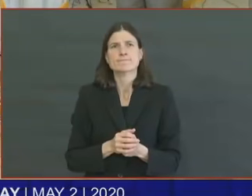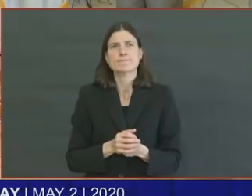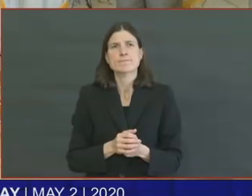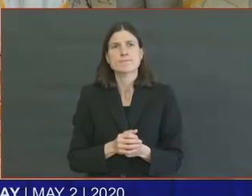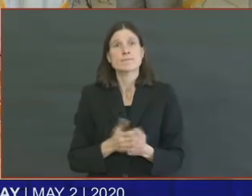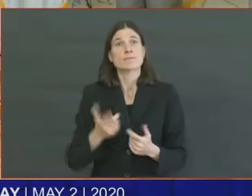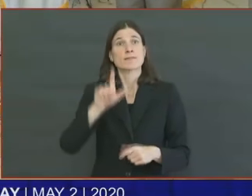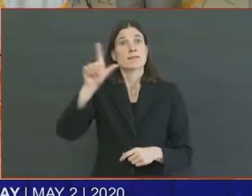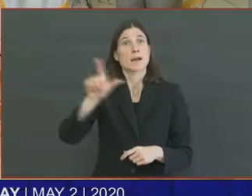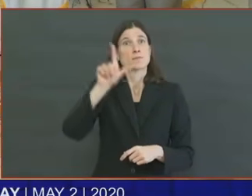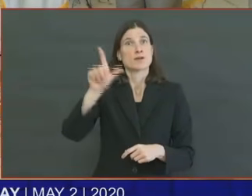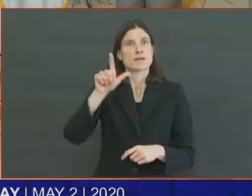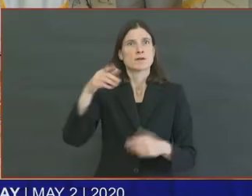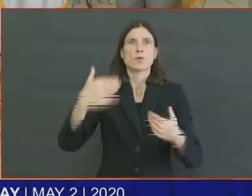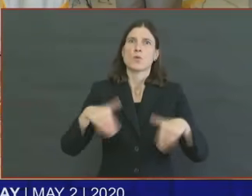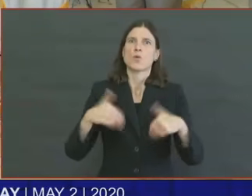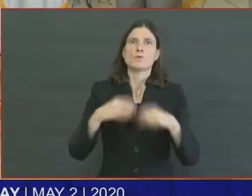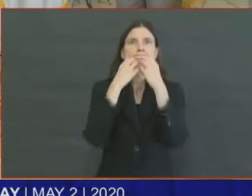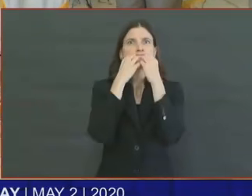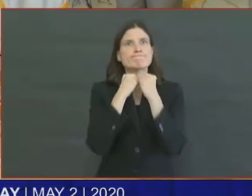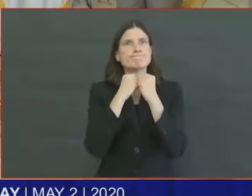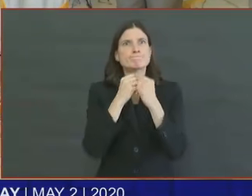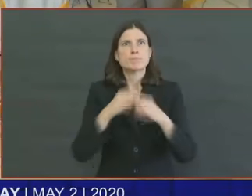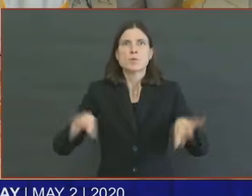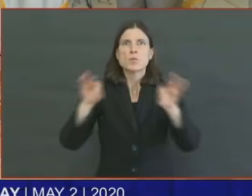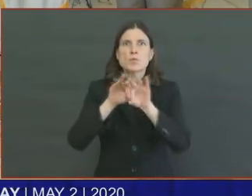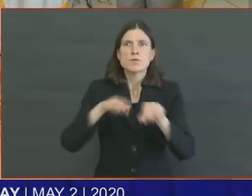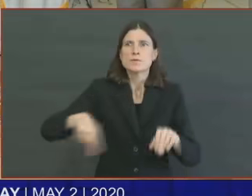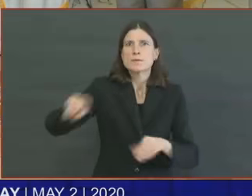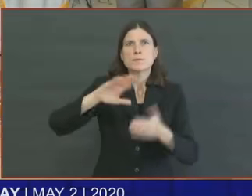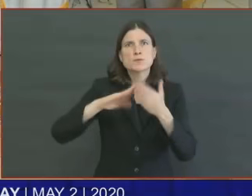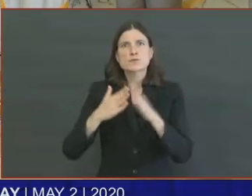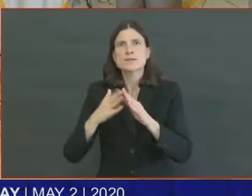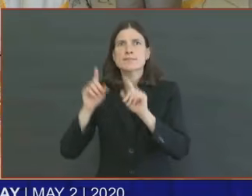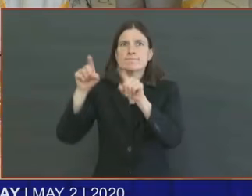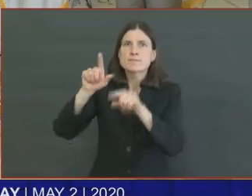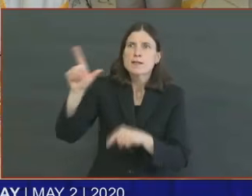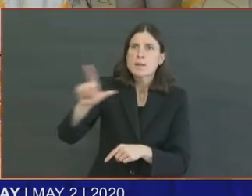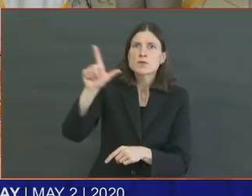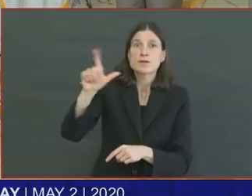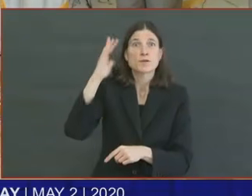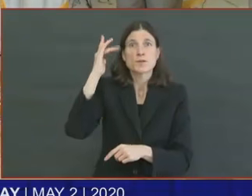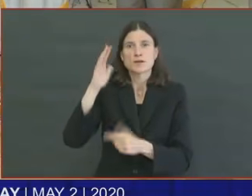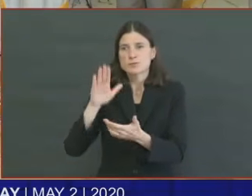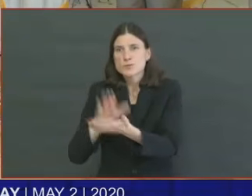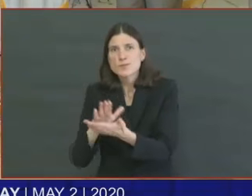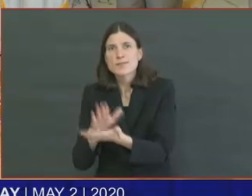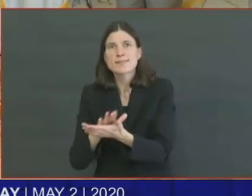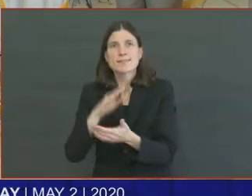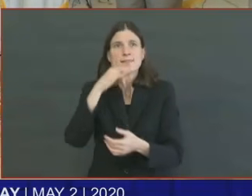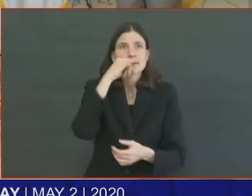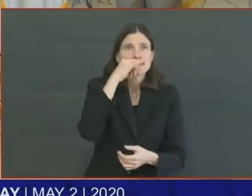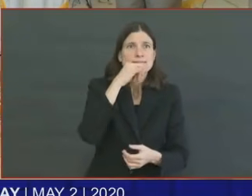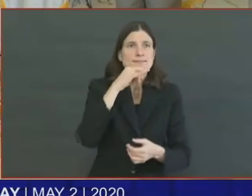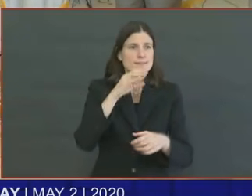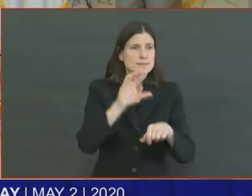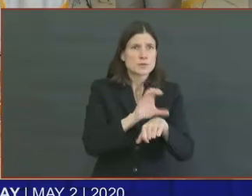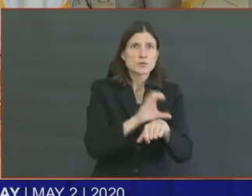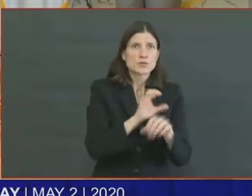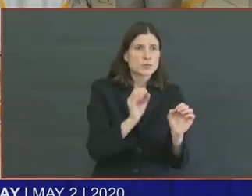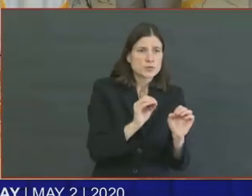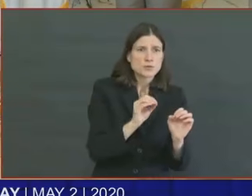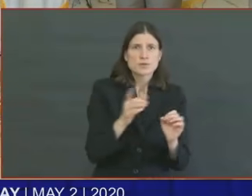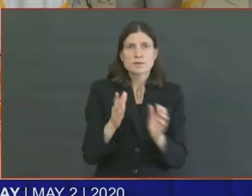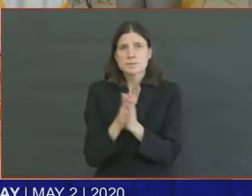many different sectors of the community? Families with preschool children, the elderly, people without computers, support groups, and even the homeless.